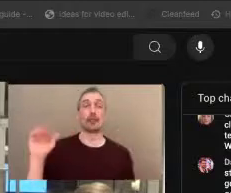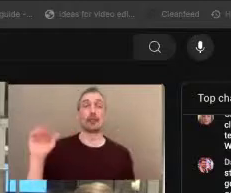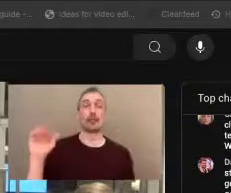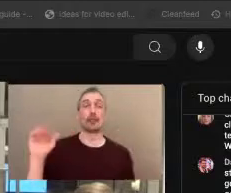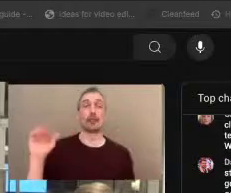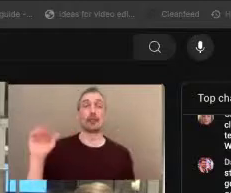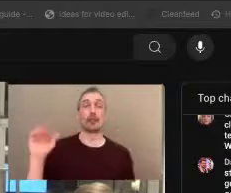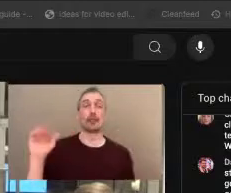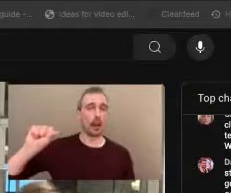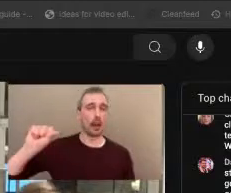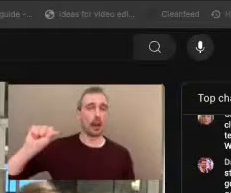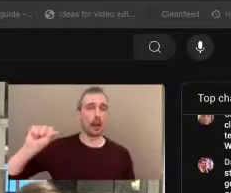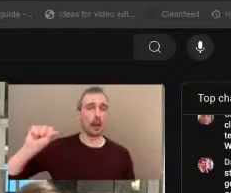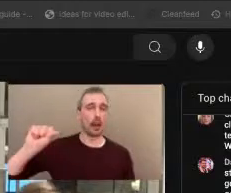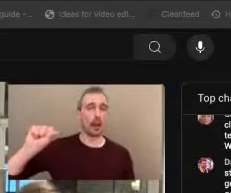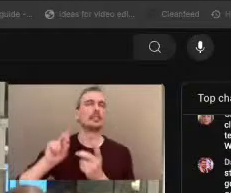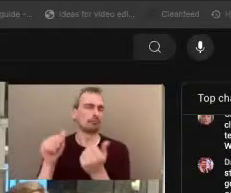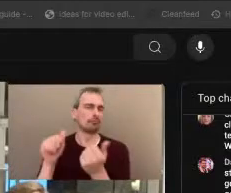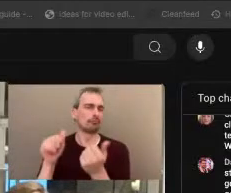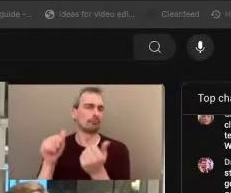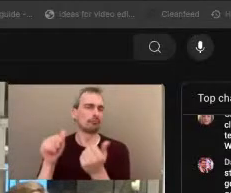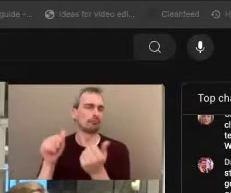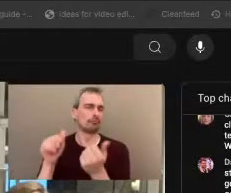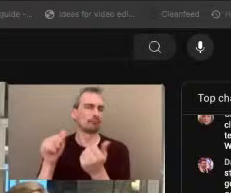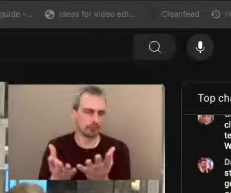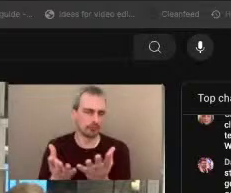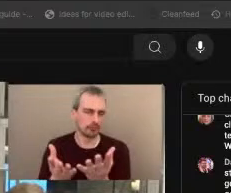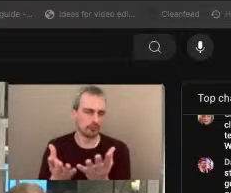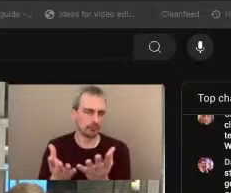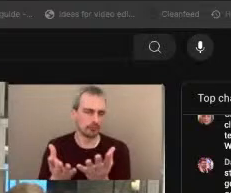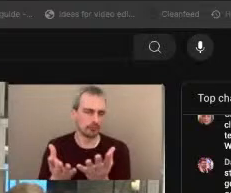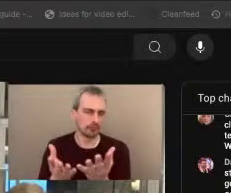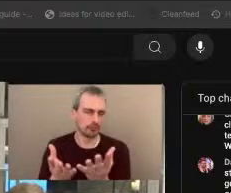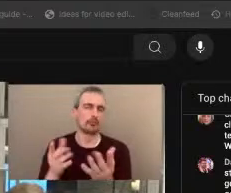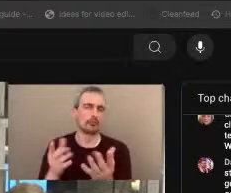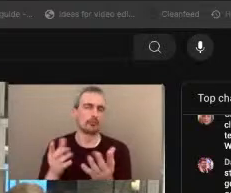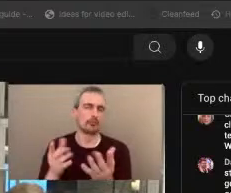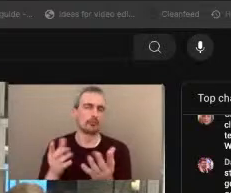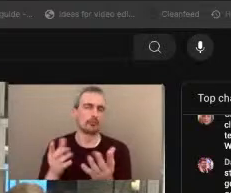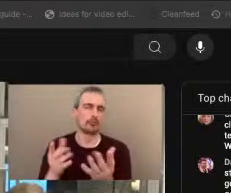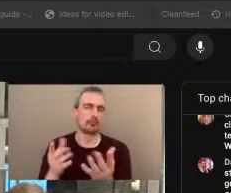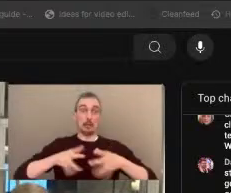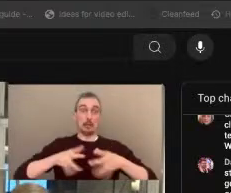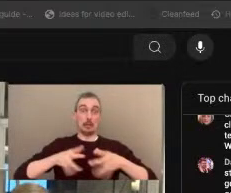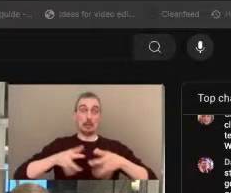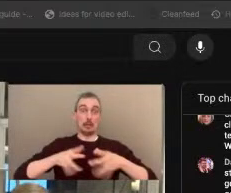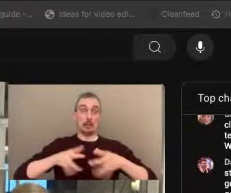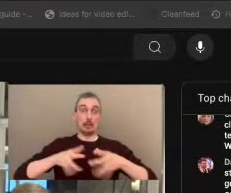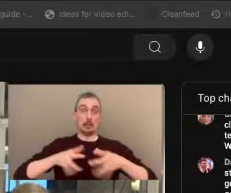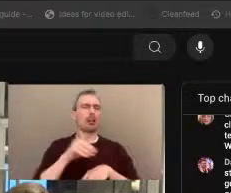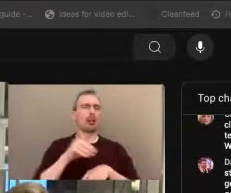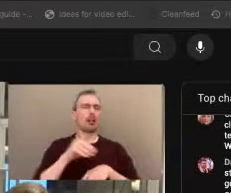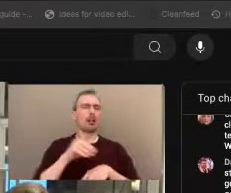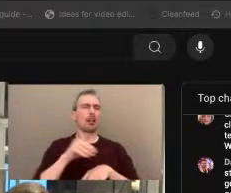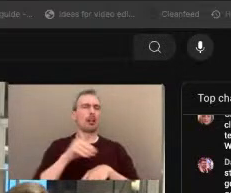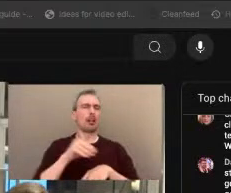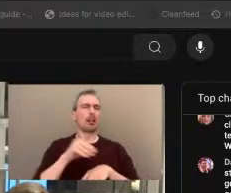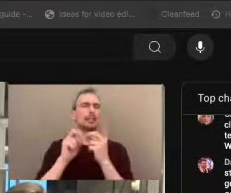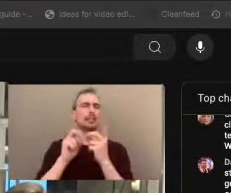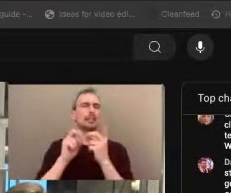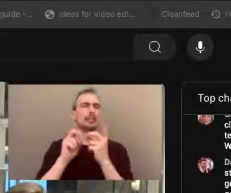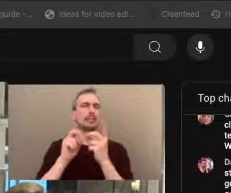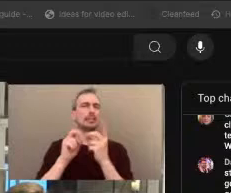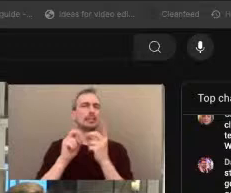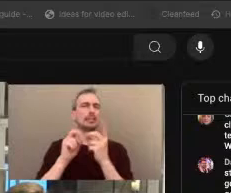provides this space and does digital innovation for lots of different brands. DQ, leader in digital accessibility